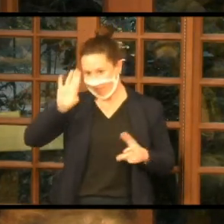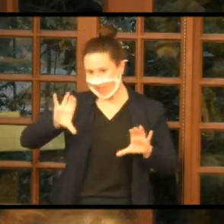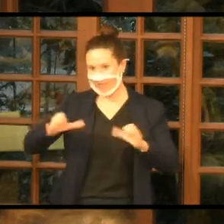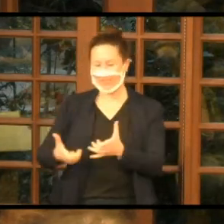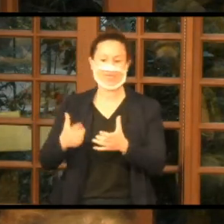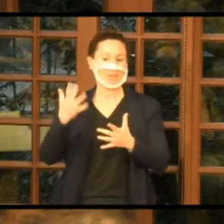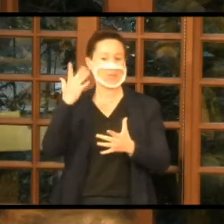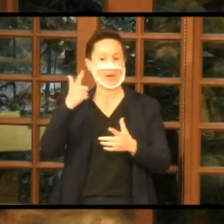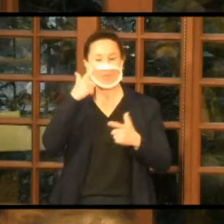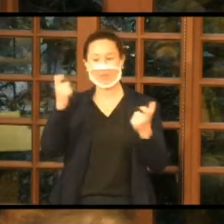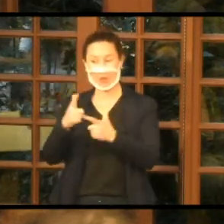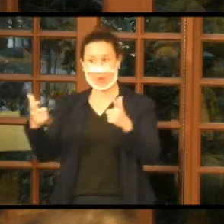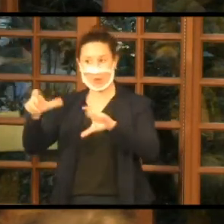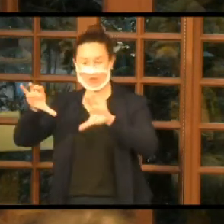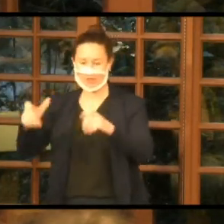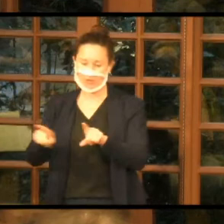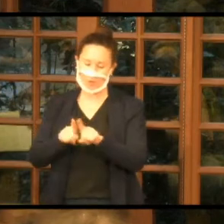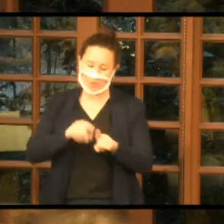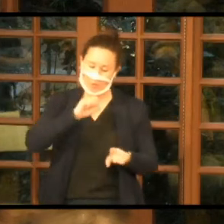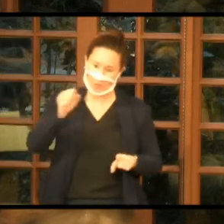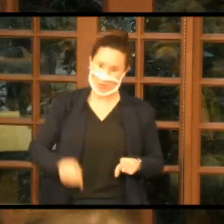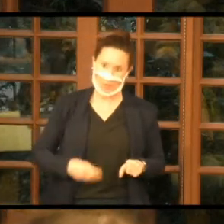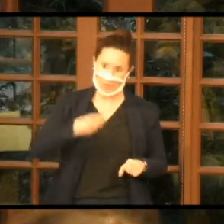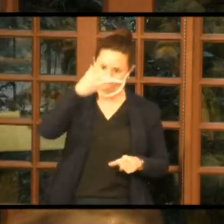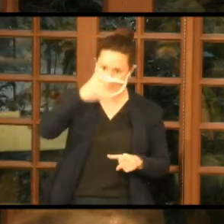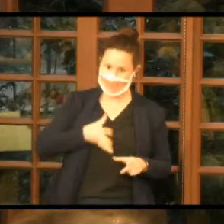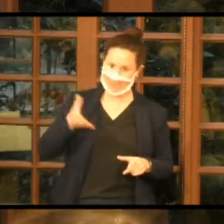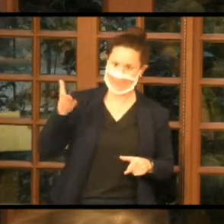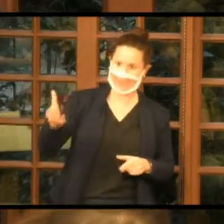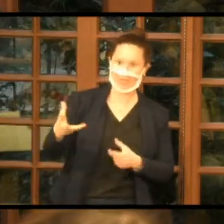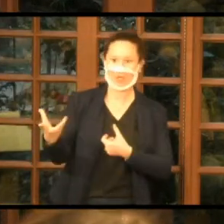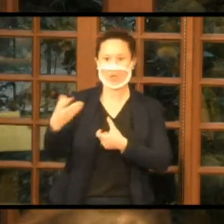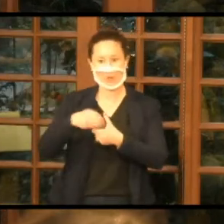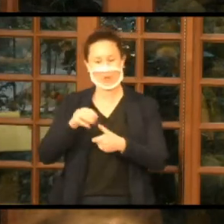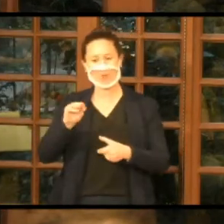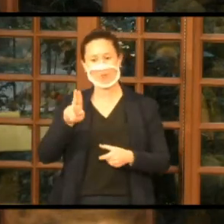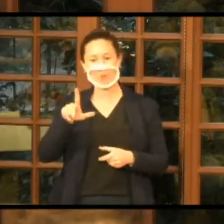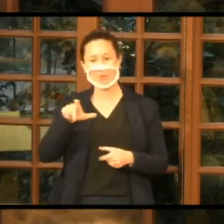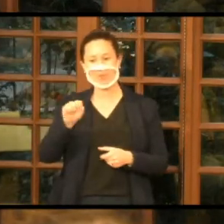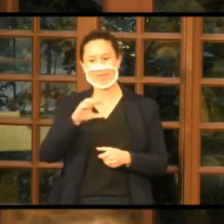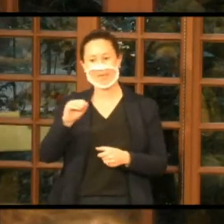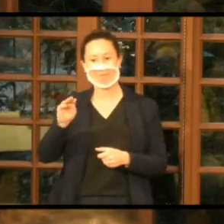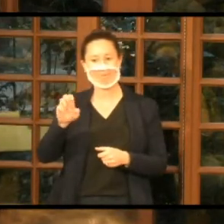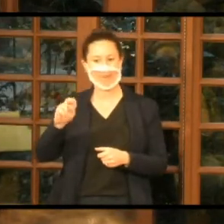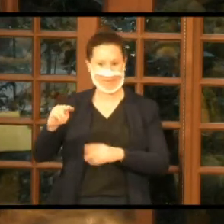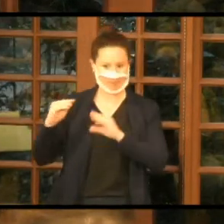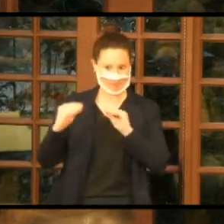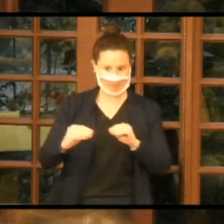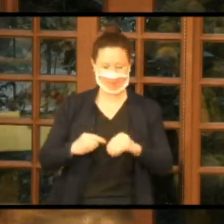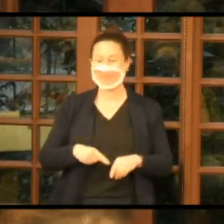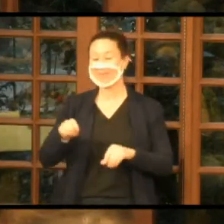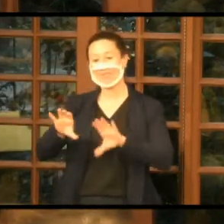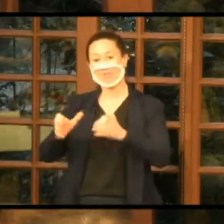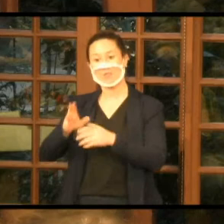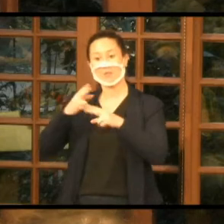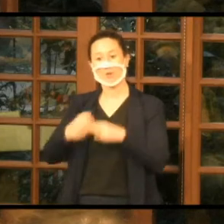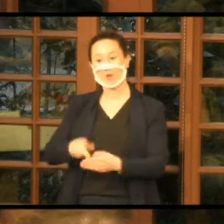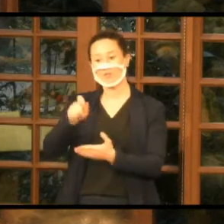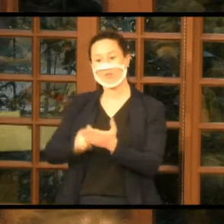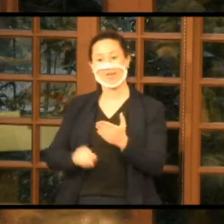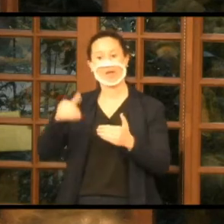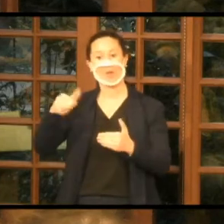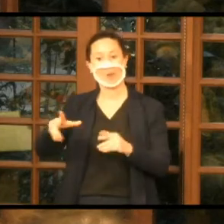though also taught by an aged white man, had included mules and men. This class is called Writing Away from No